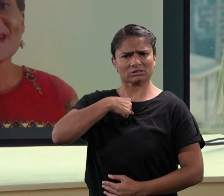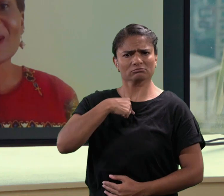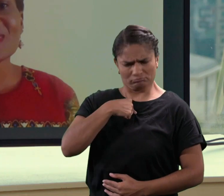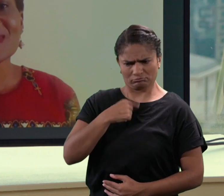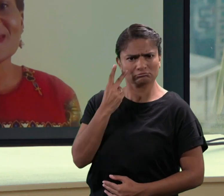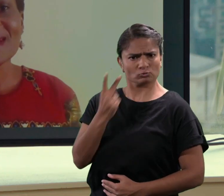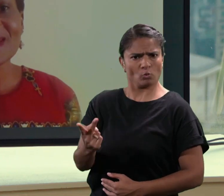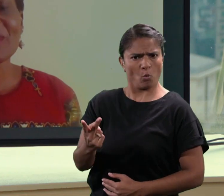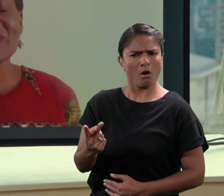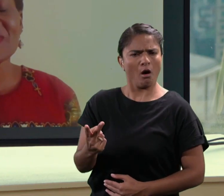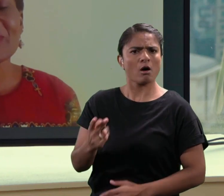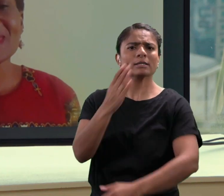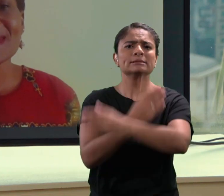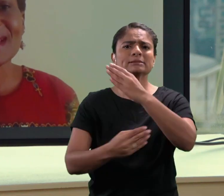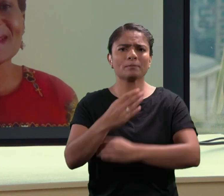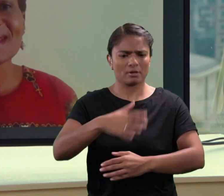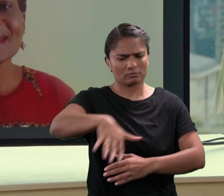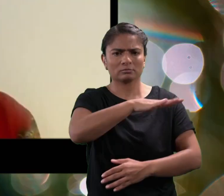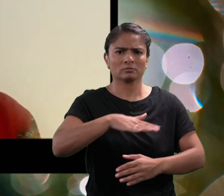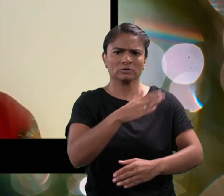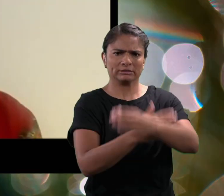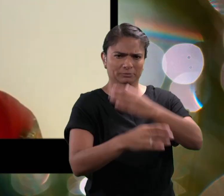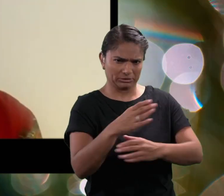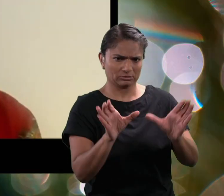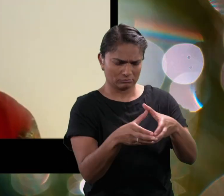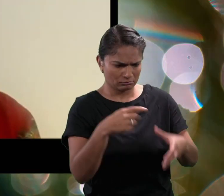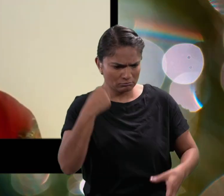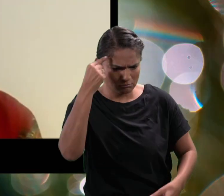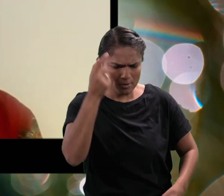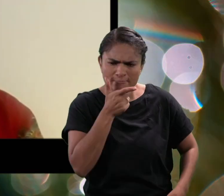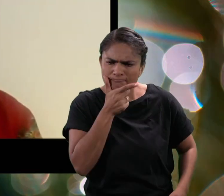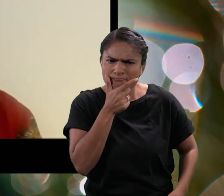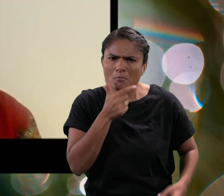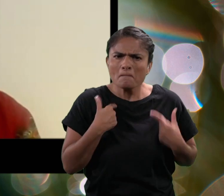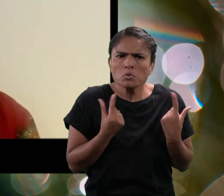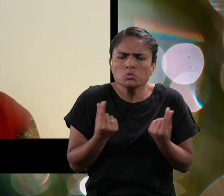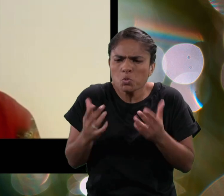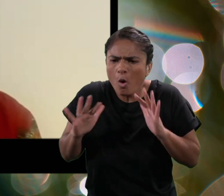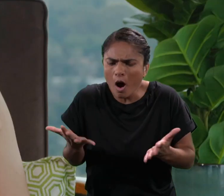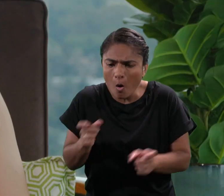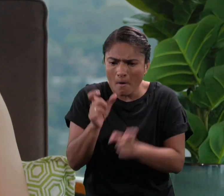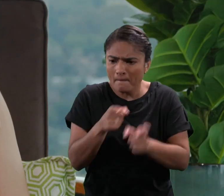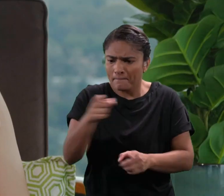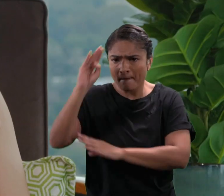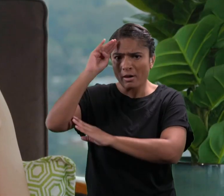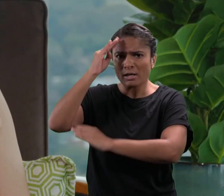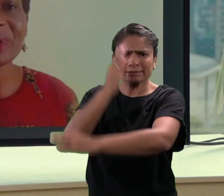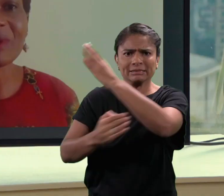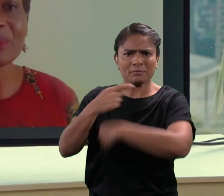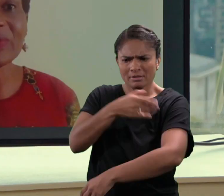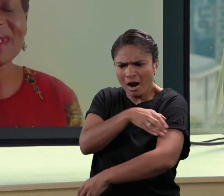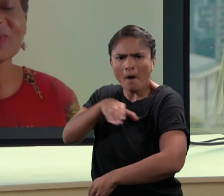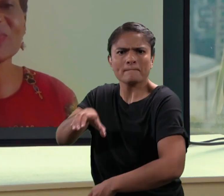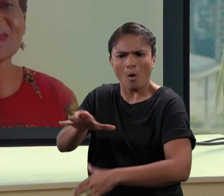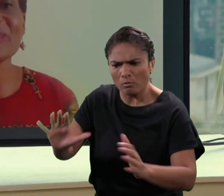I encountered the discipline of disability studies, I just started thinking of what could I do, to,